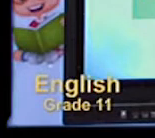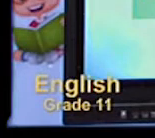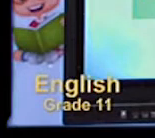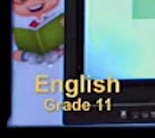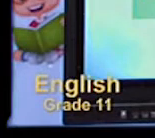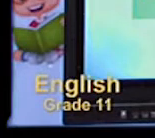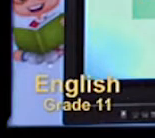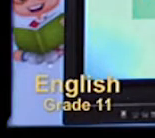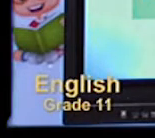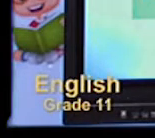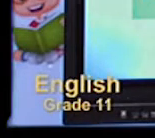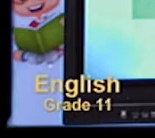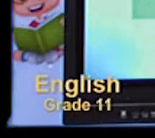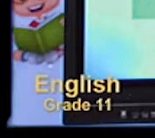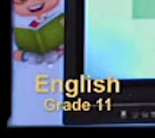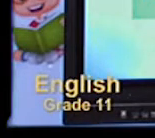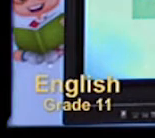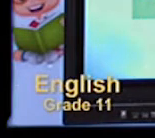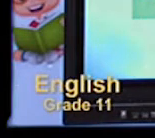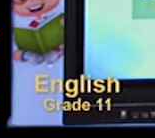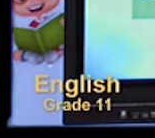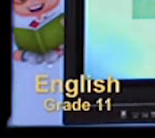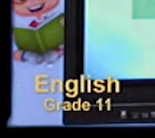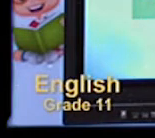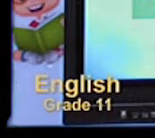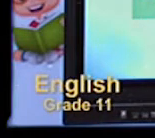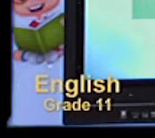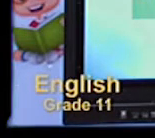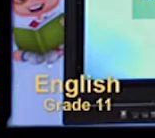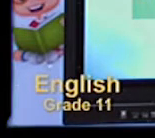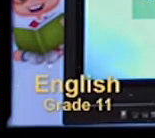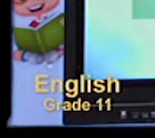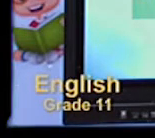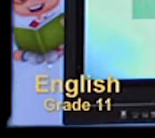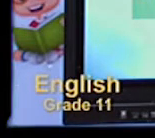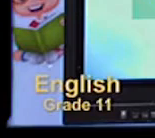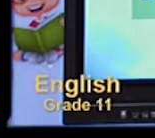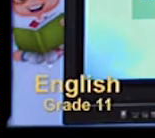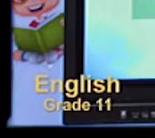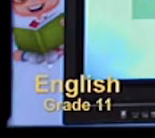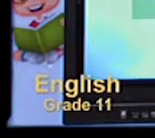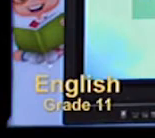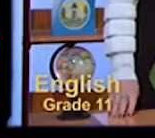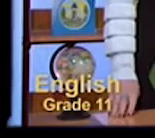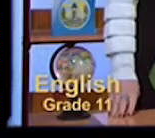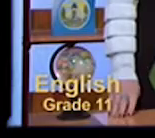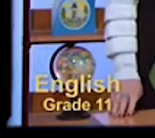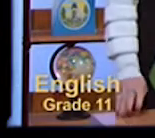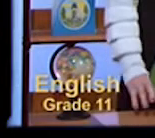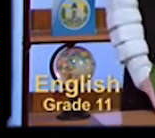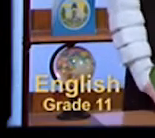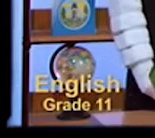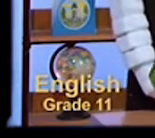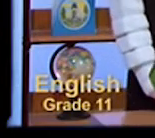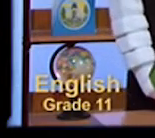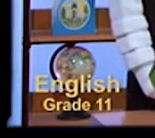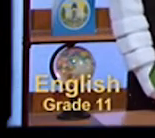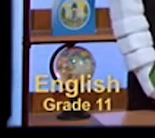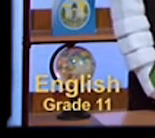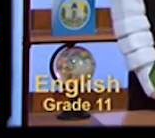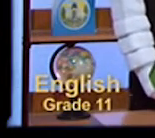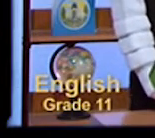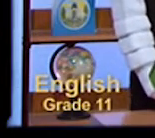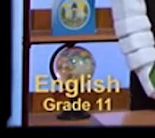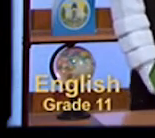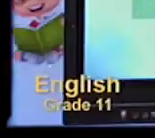second word was regularly, and what do you think? What type does this word belong to? Yes, you are right. It